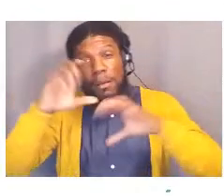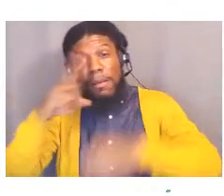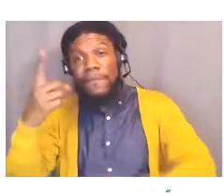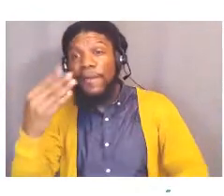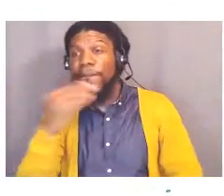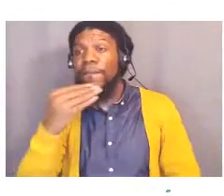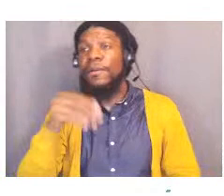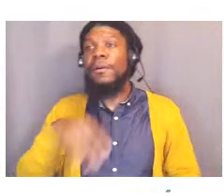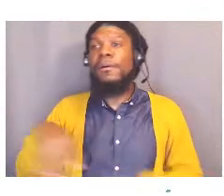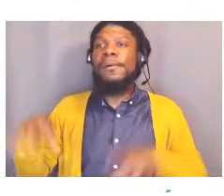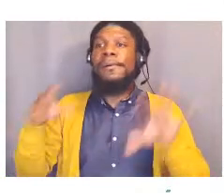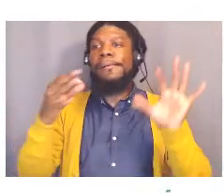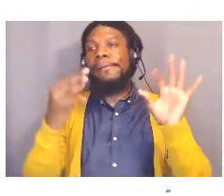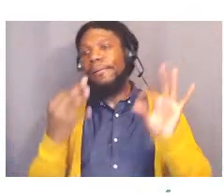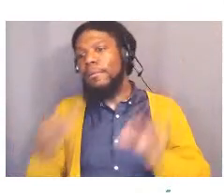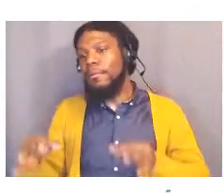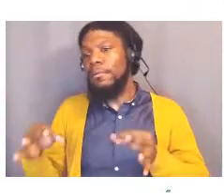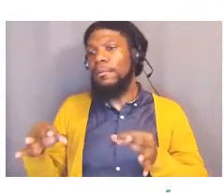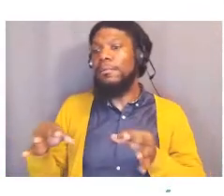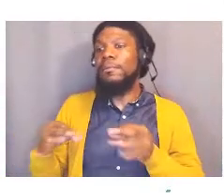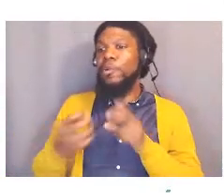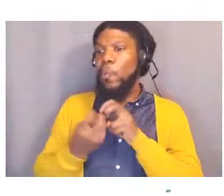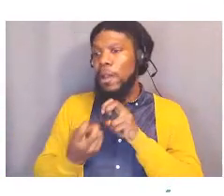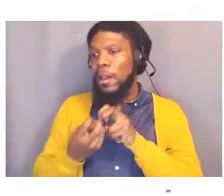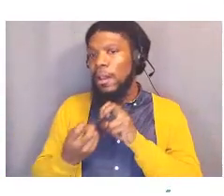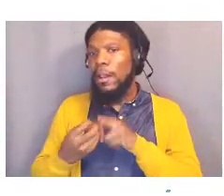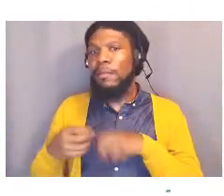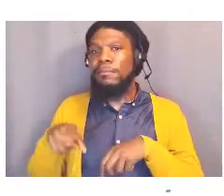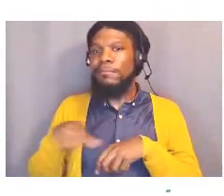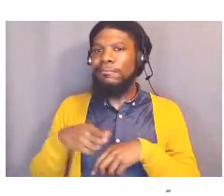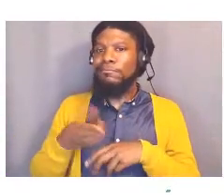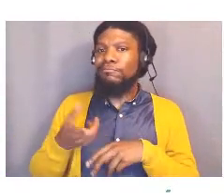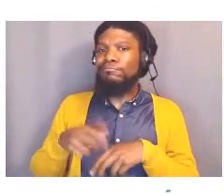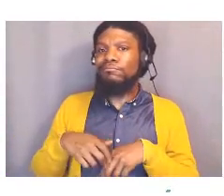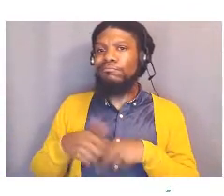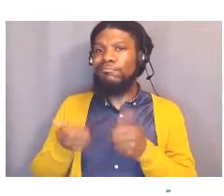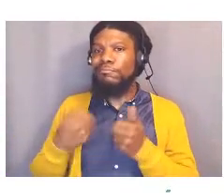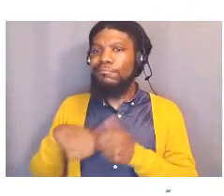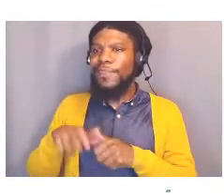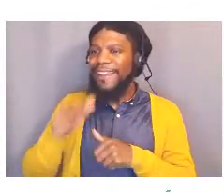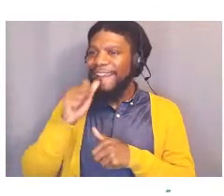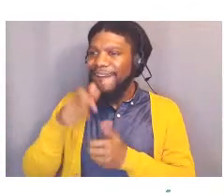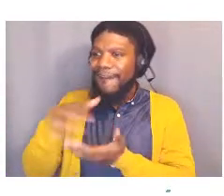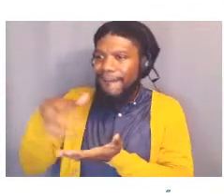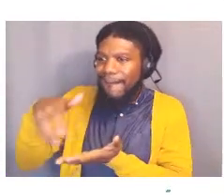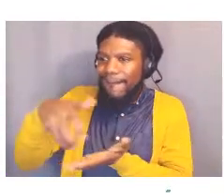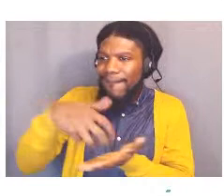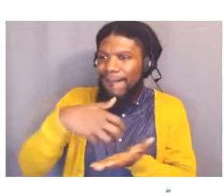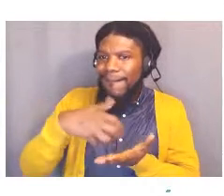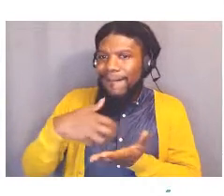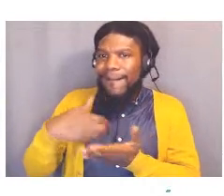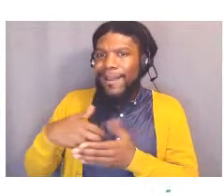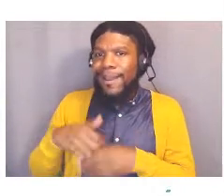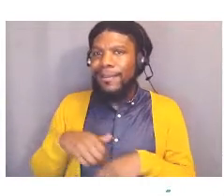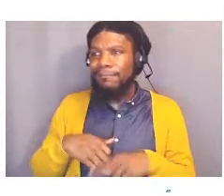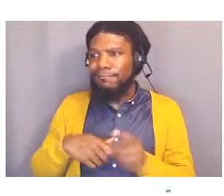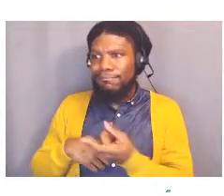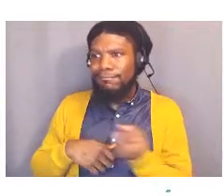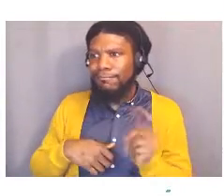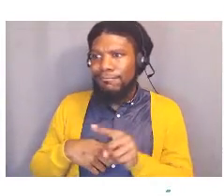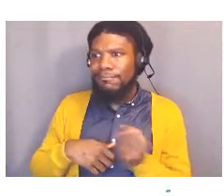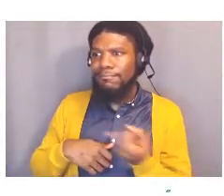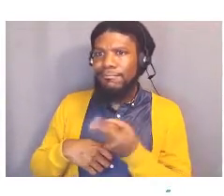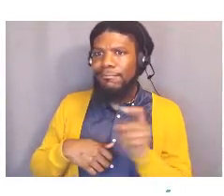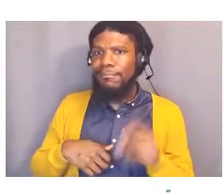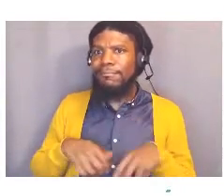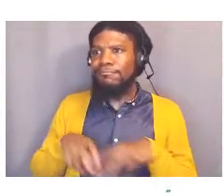saw a little squirrel down on the ground. Little squirrel gathering his nuts, just jetting back and forth, and